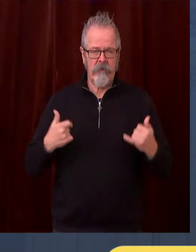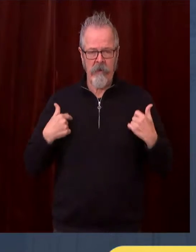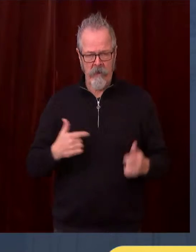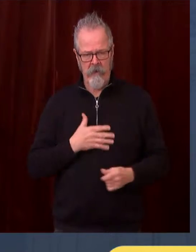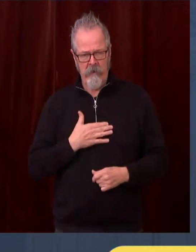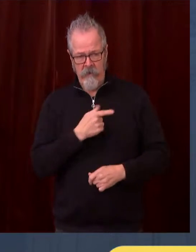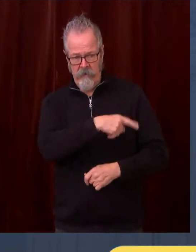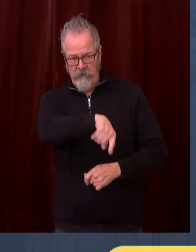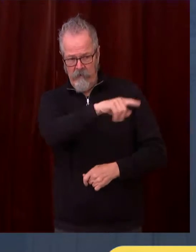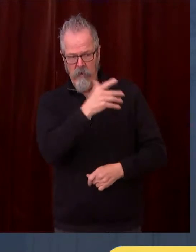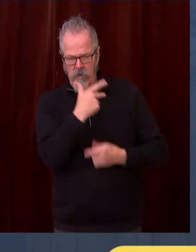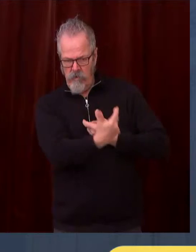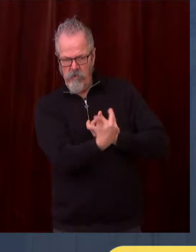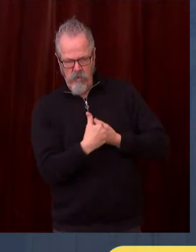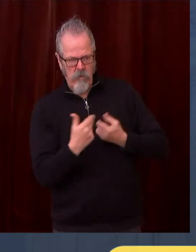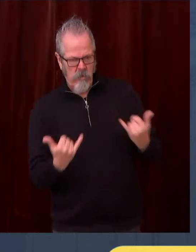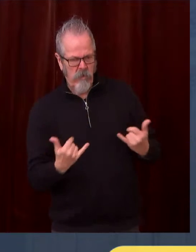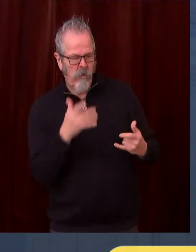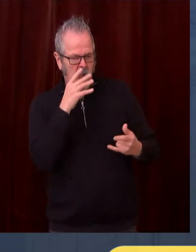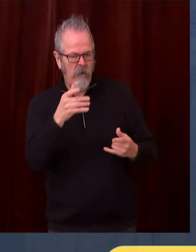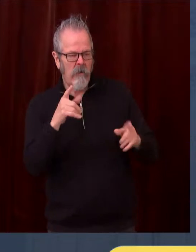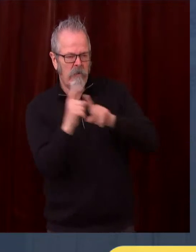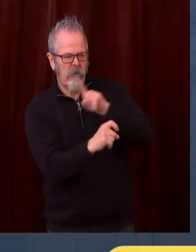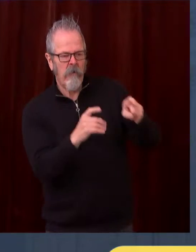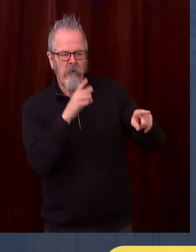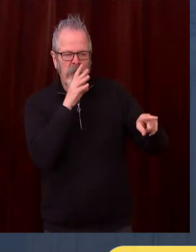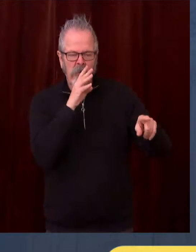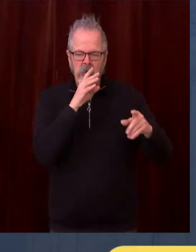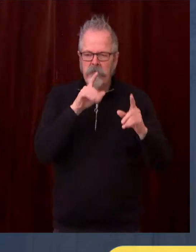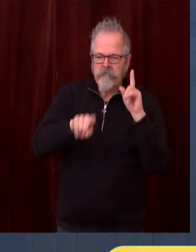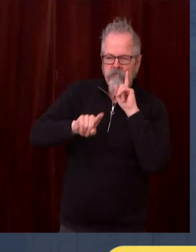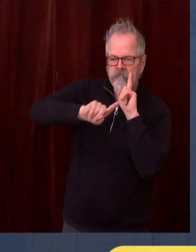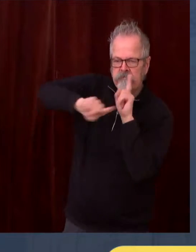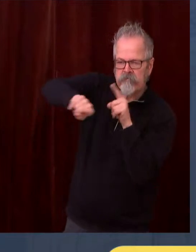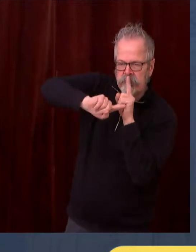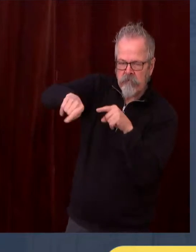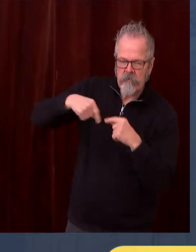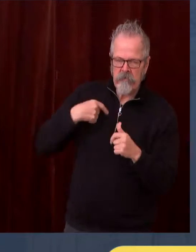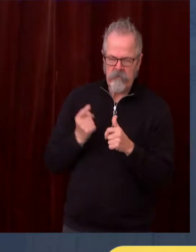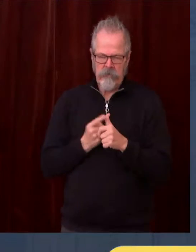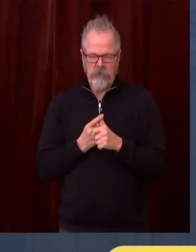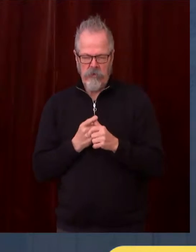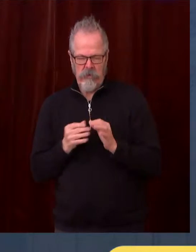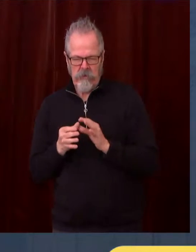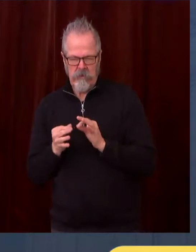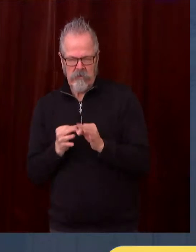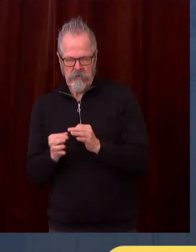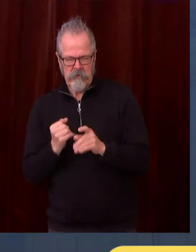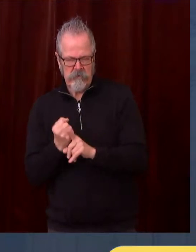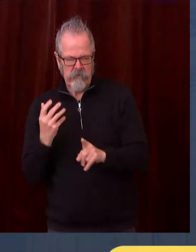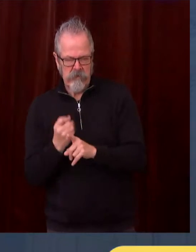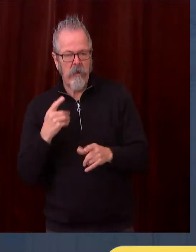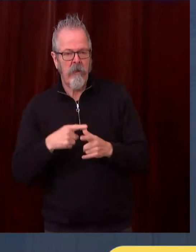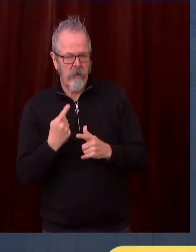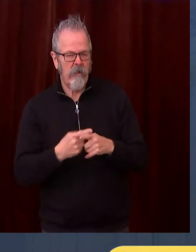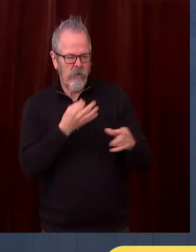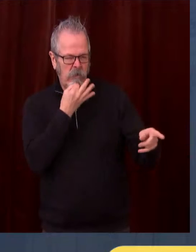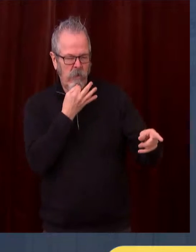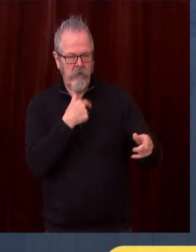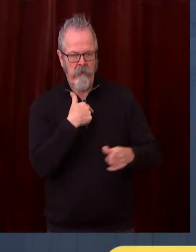I am extremely confident that Washingtonians can begin to receive this vaccine in a safe